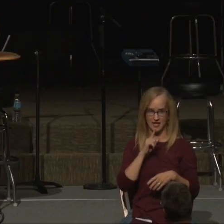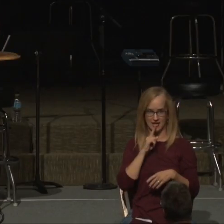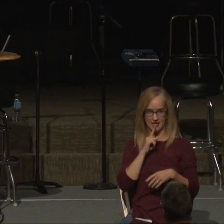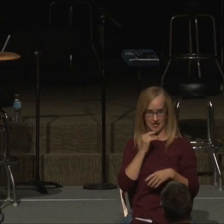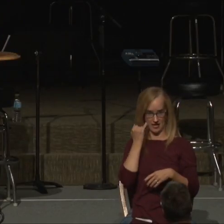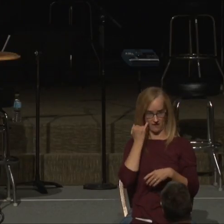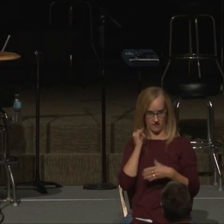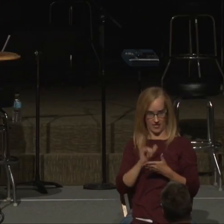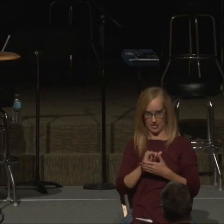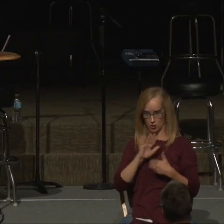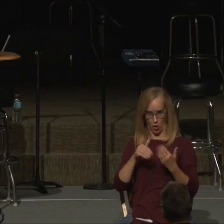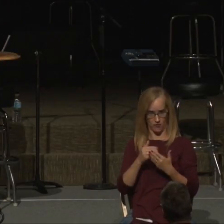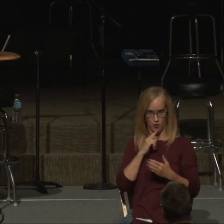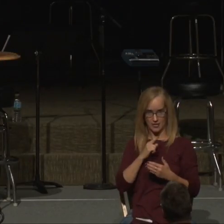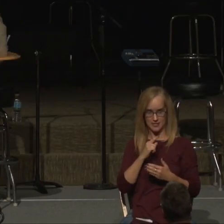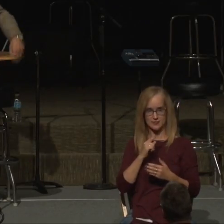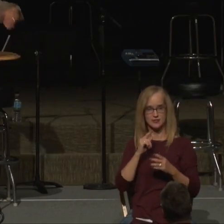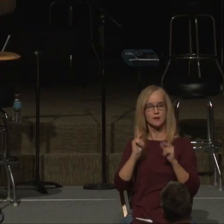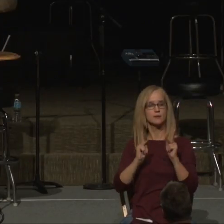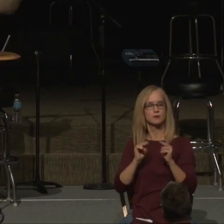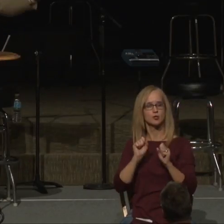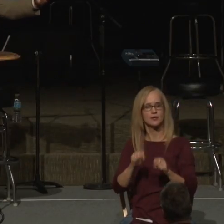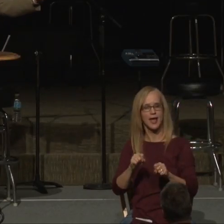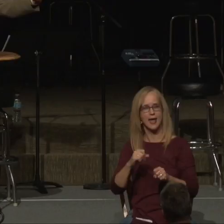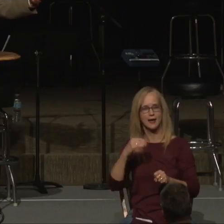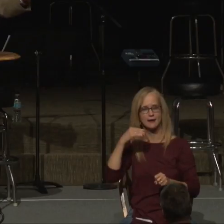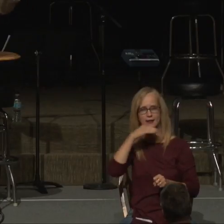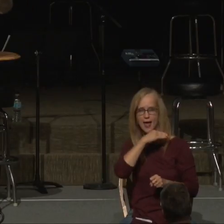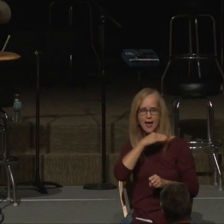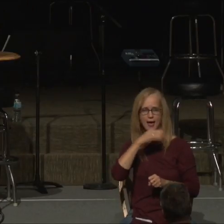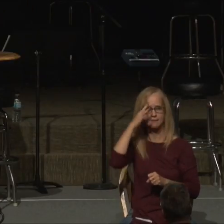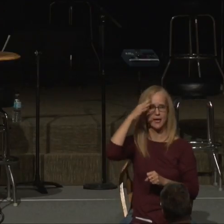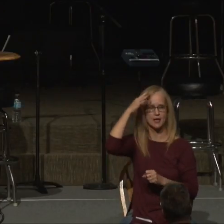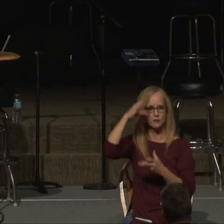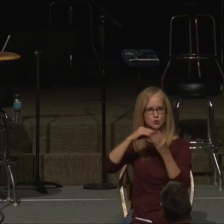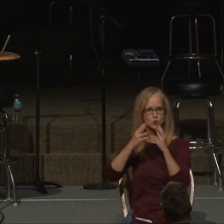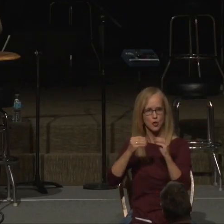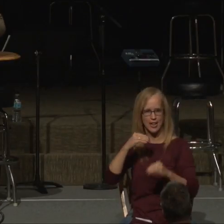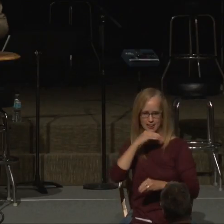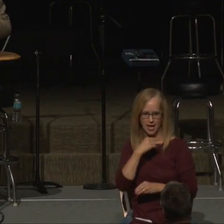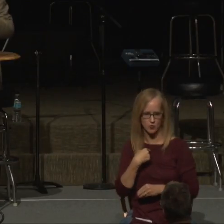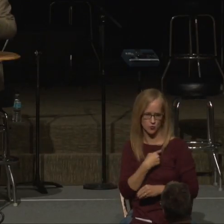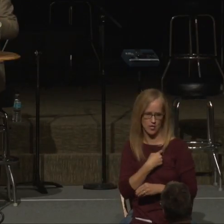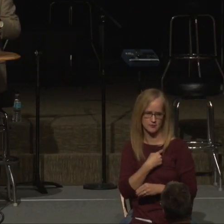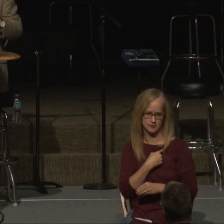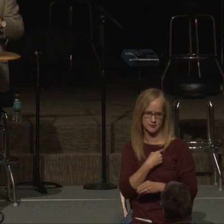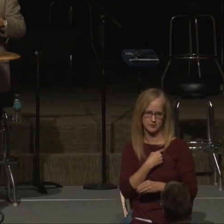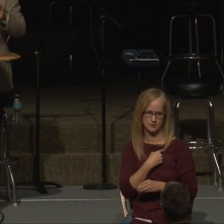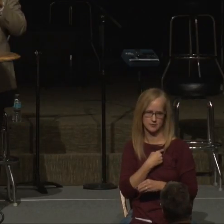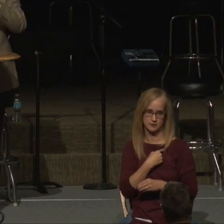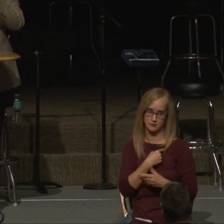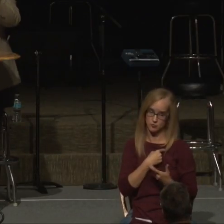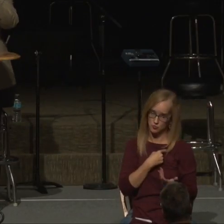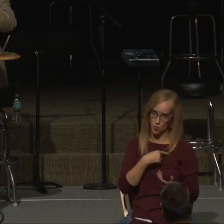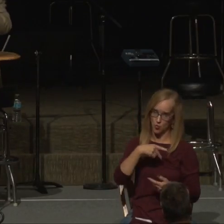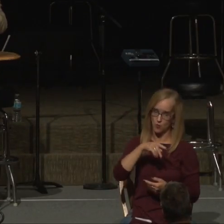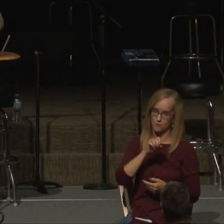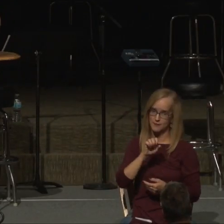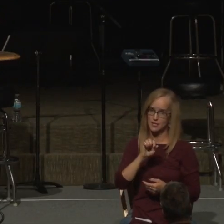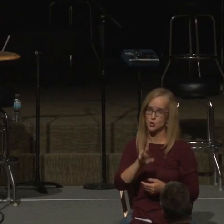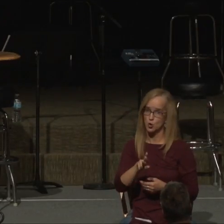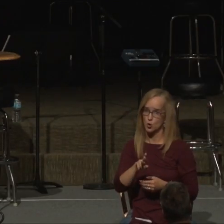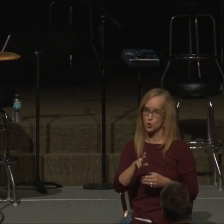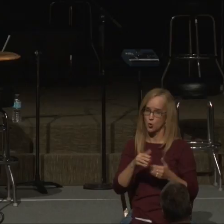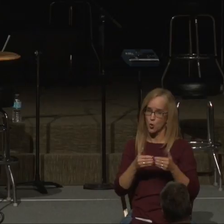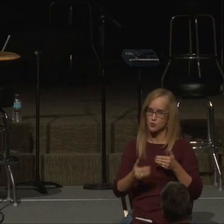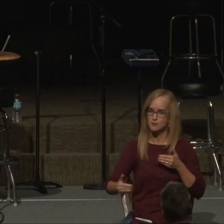there is, man can lie. Man can make up a story and lie to us, right? So Peter goes beyond to